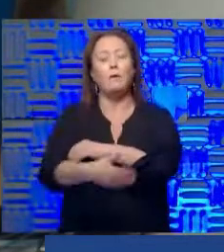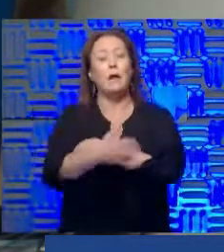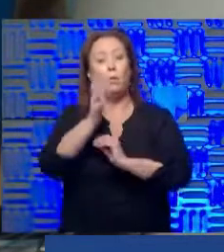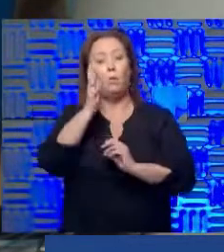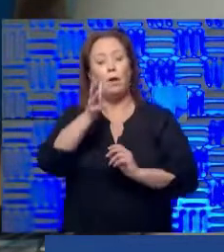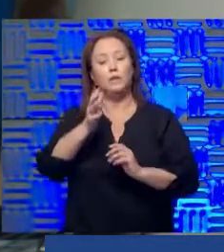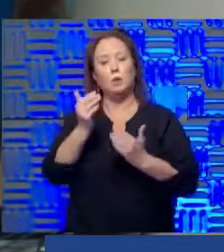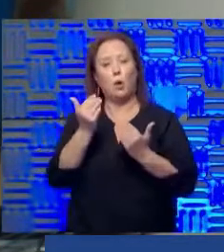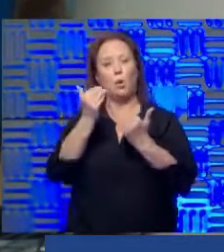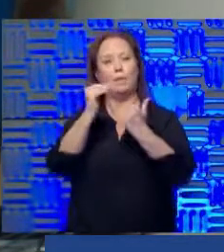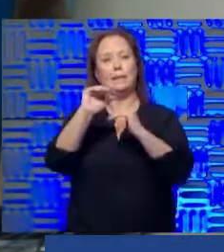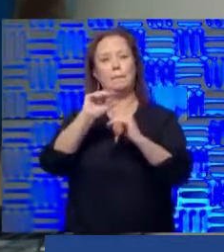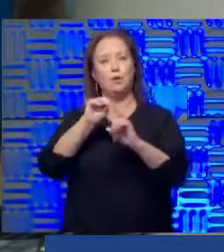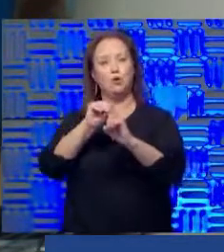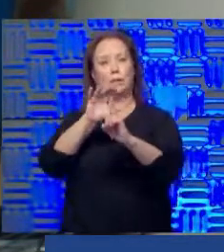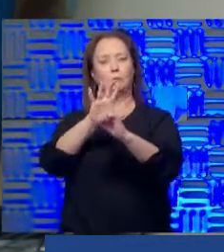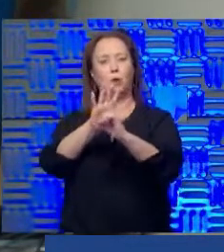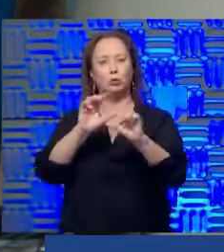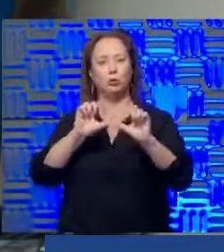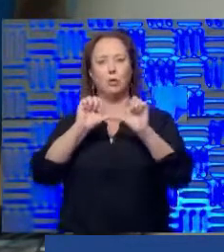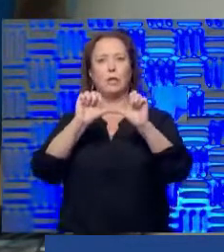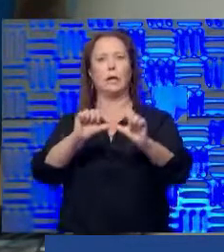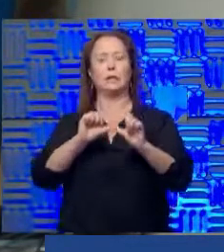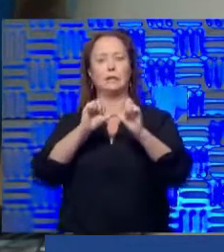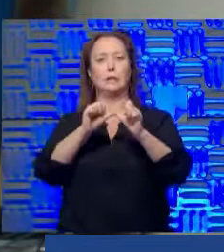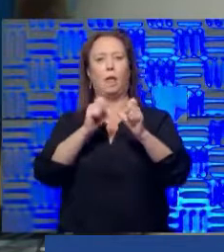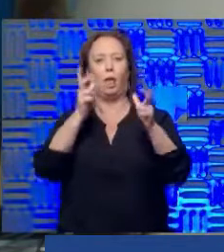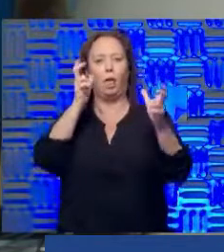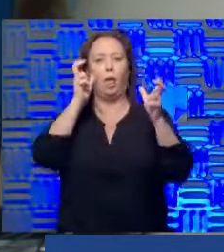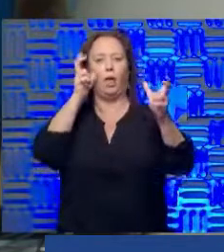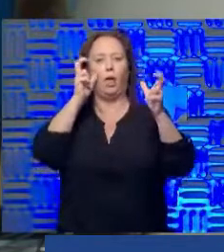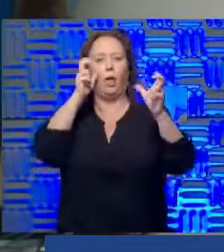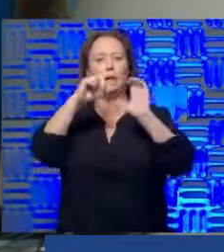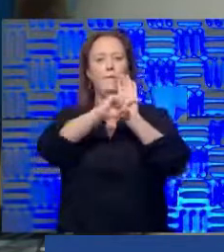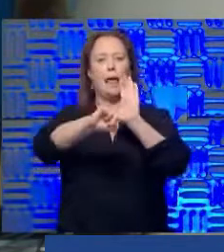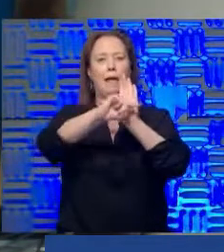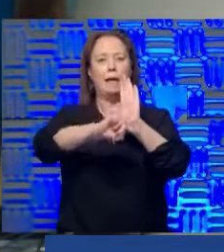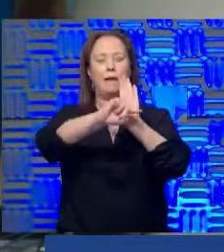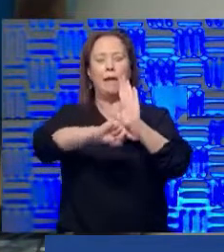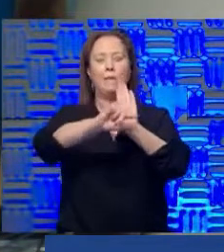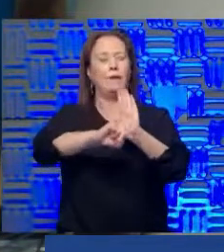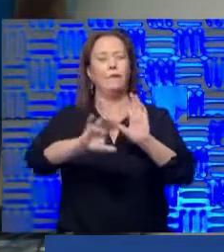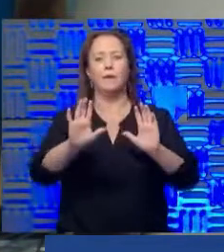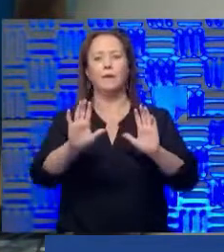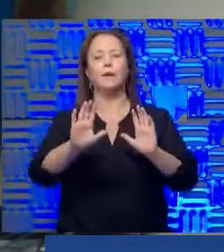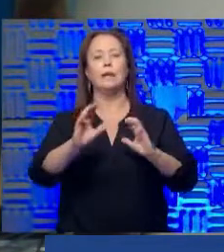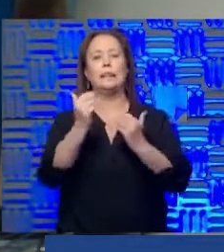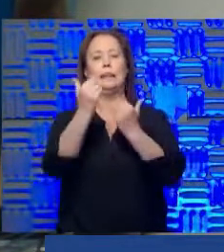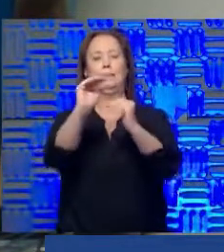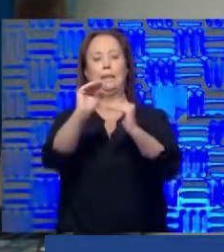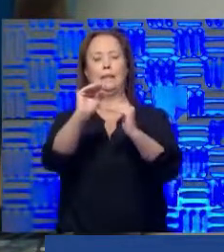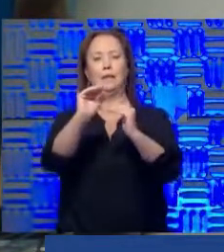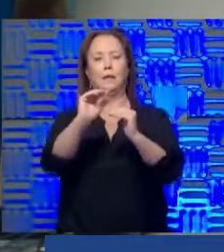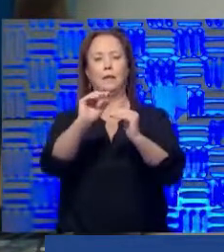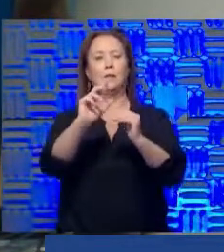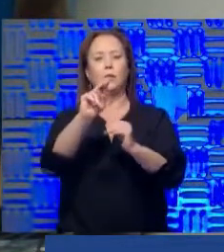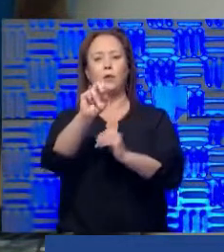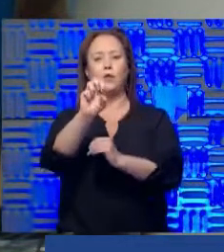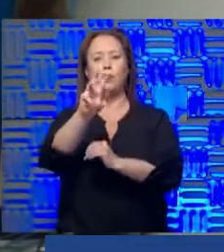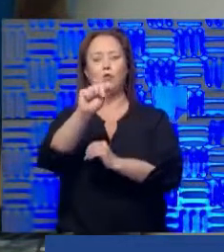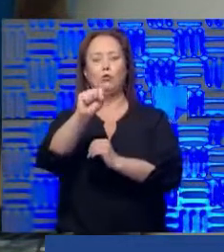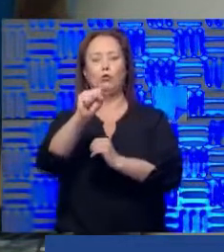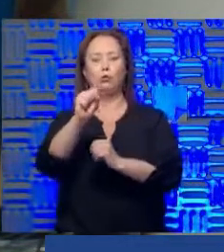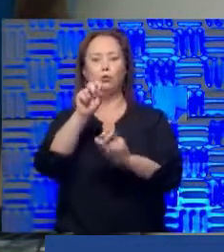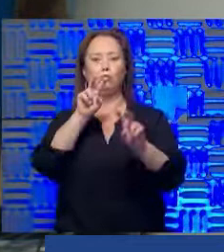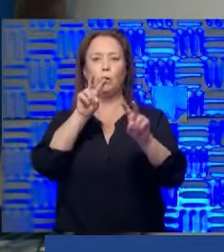is limit exposure to this constant barrage of negativity. And for example, instead of having news blasts all day long,